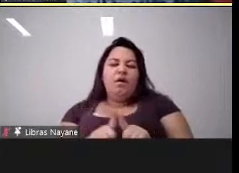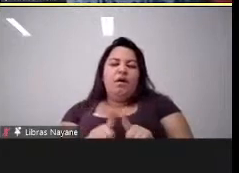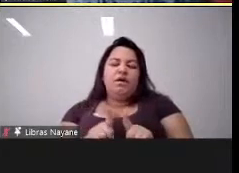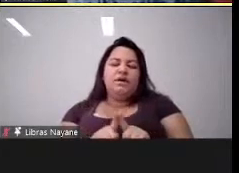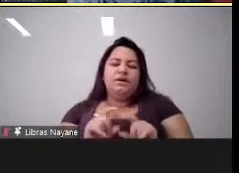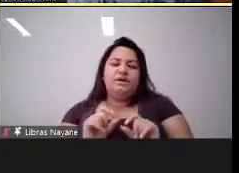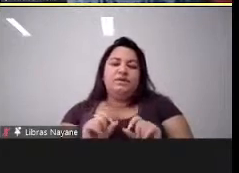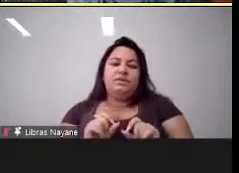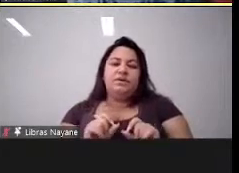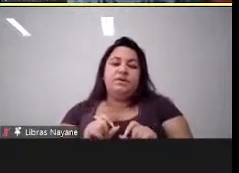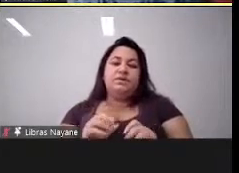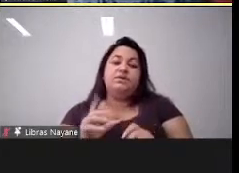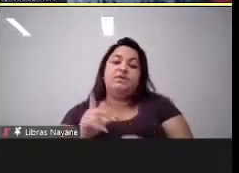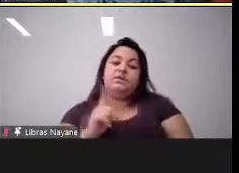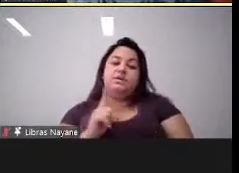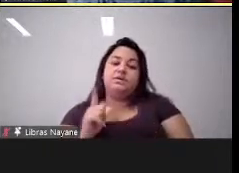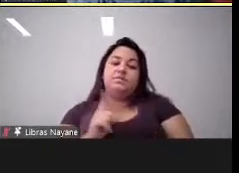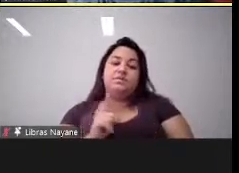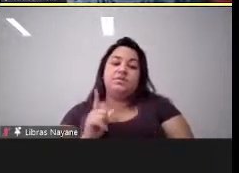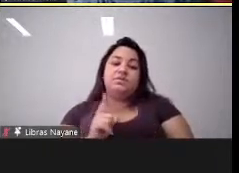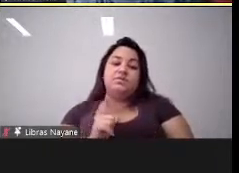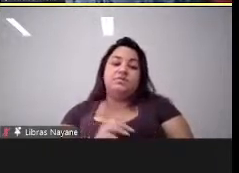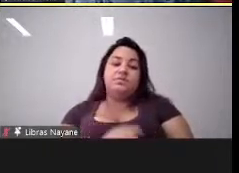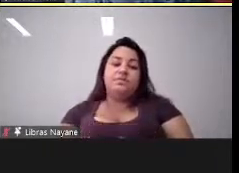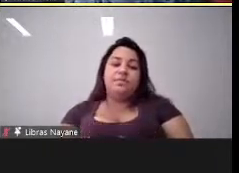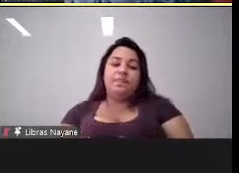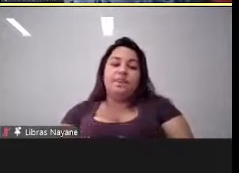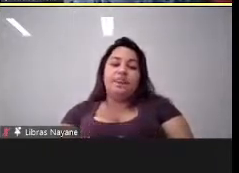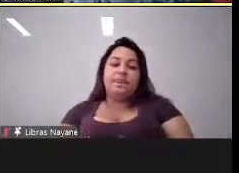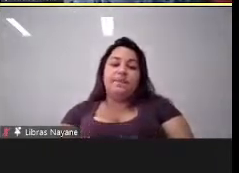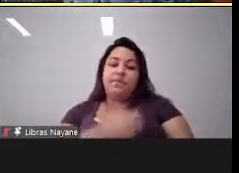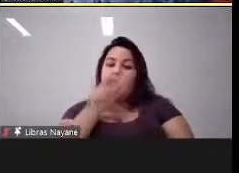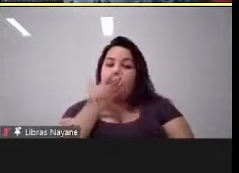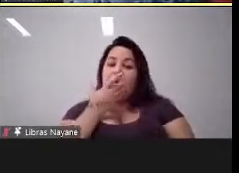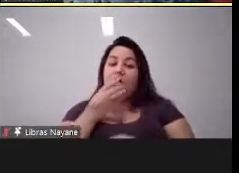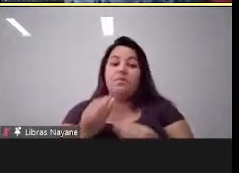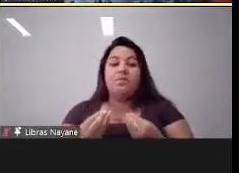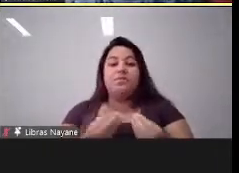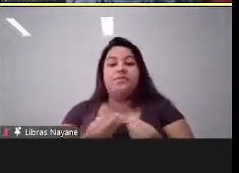normalized the idea of pension savings.